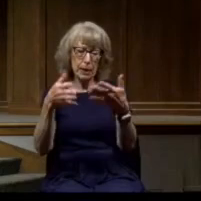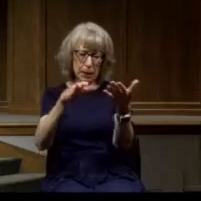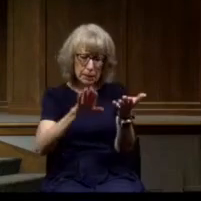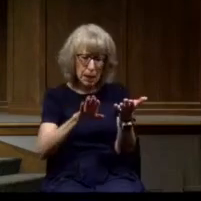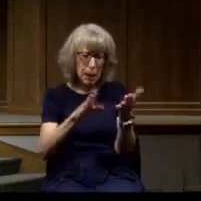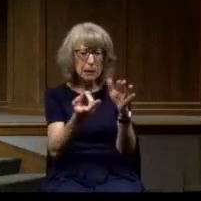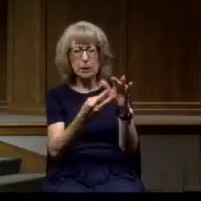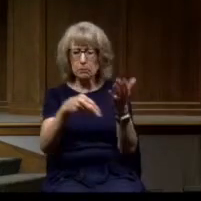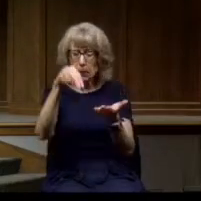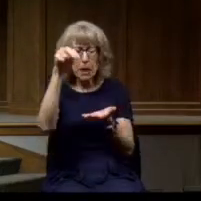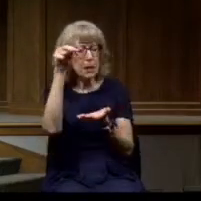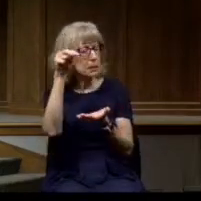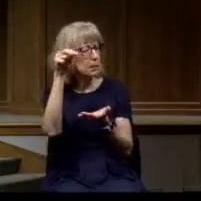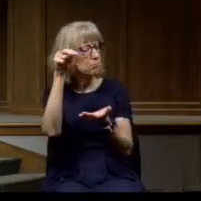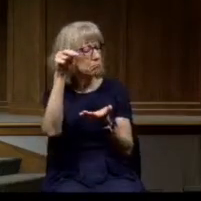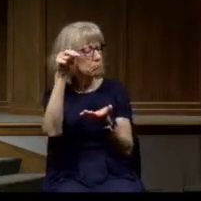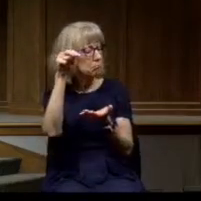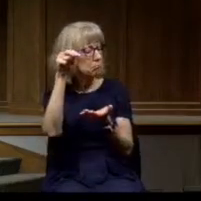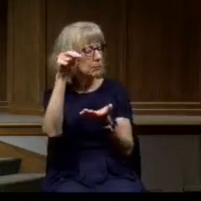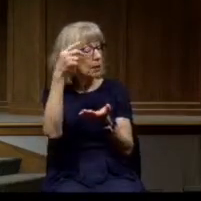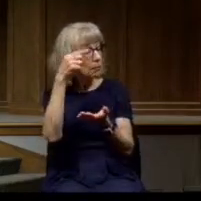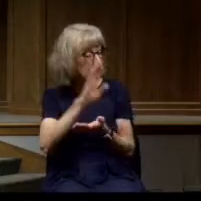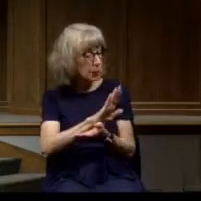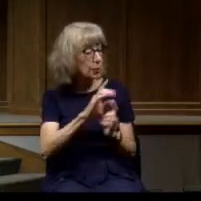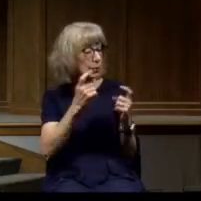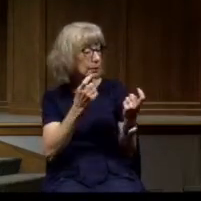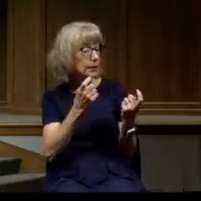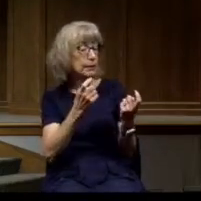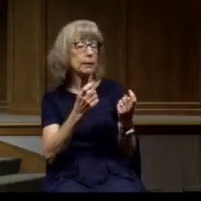him from the dead, if you just can learn how to explain that to your neighbor,